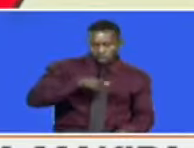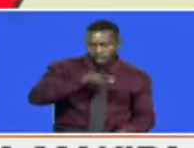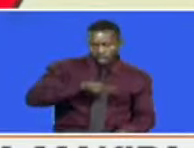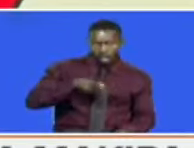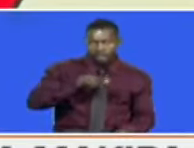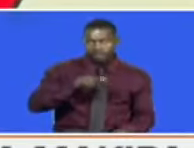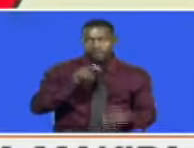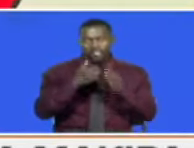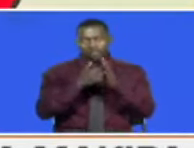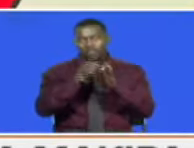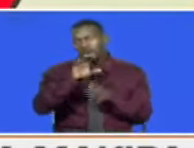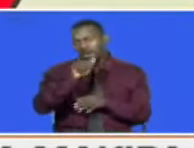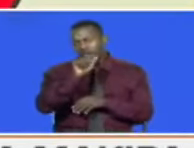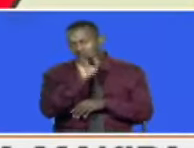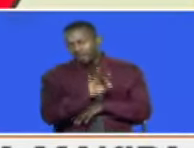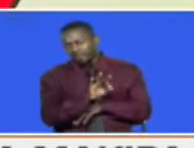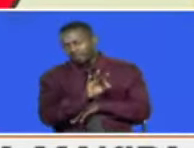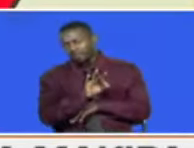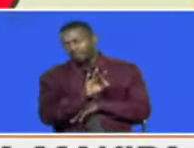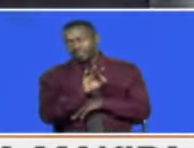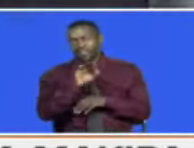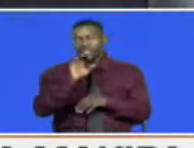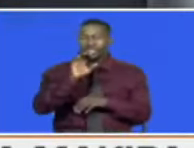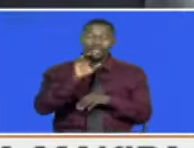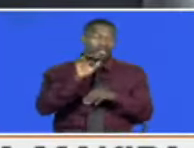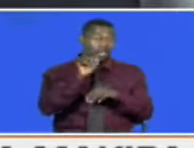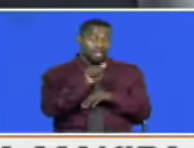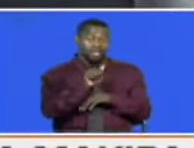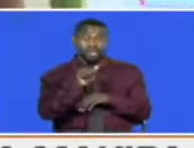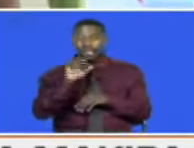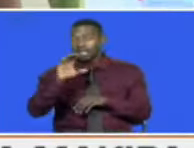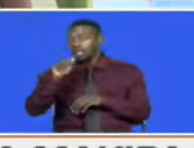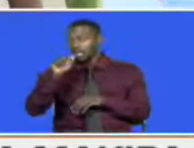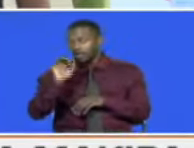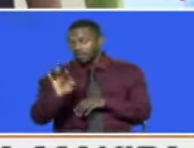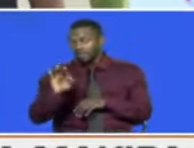D, CAF C, CAF B, all the way to CAF A, have been conducted by locals.